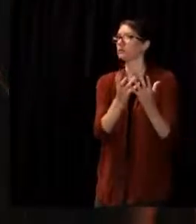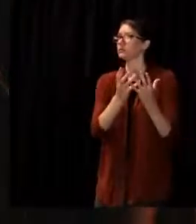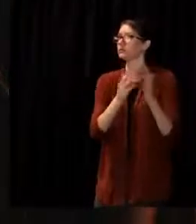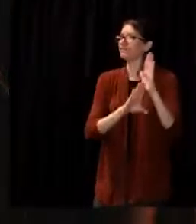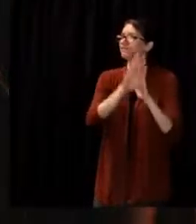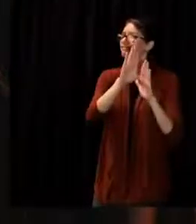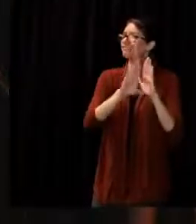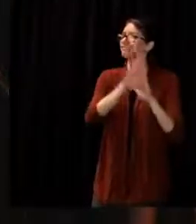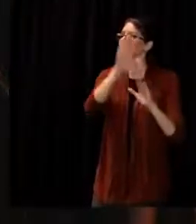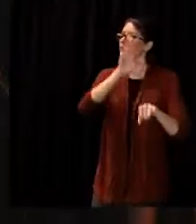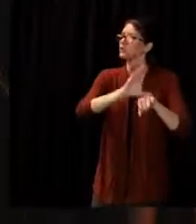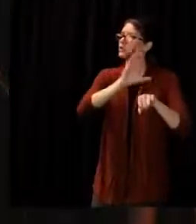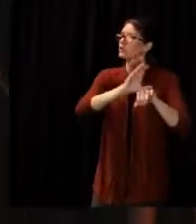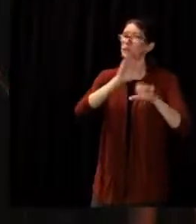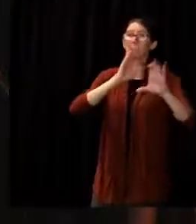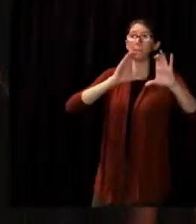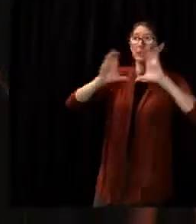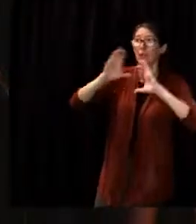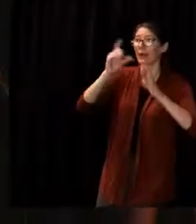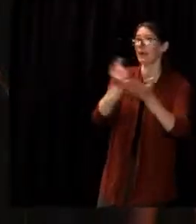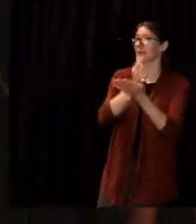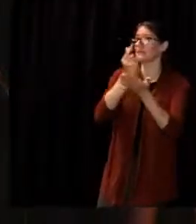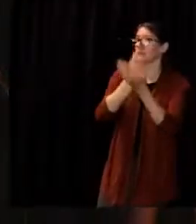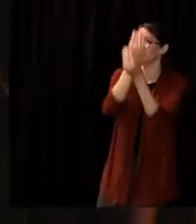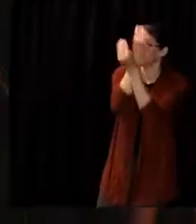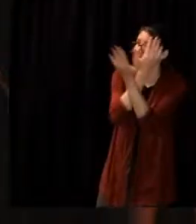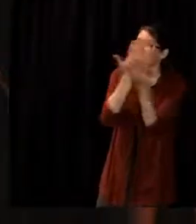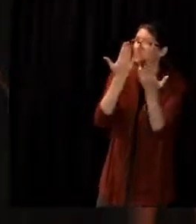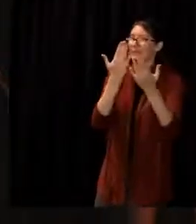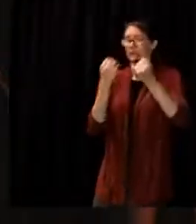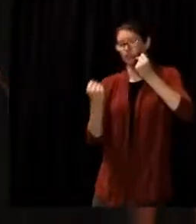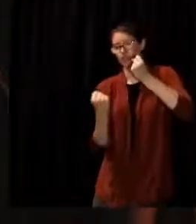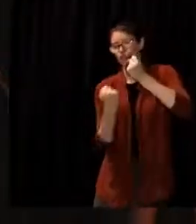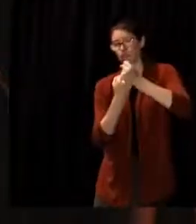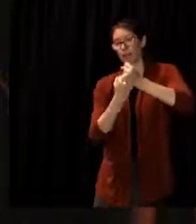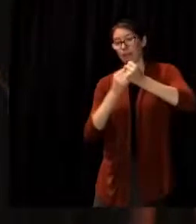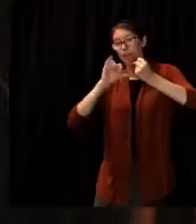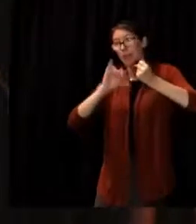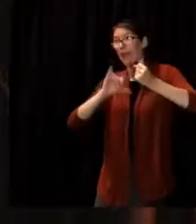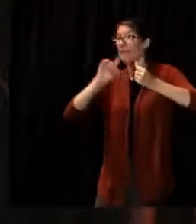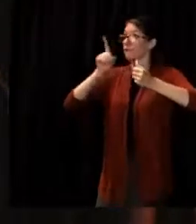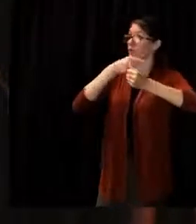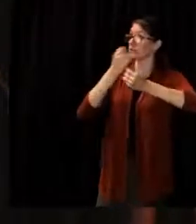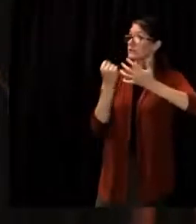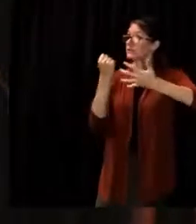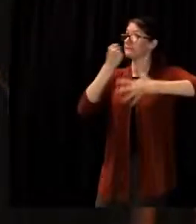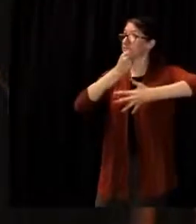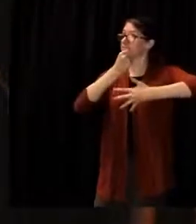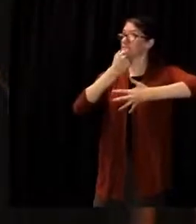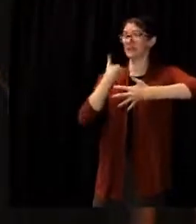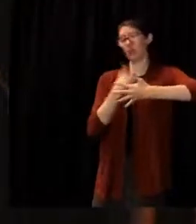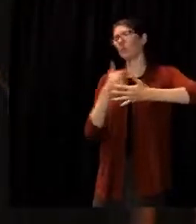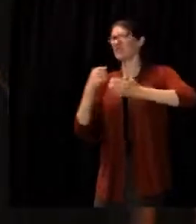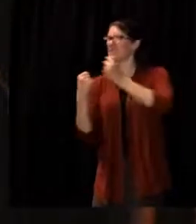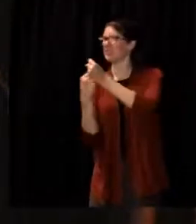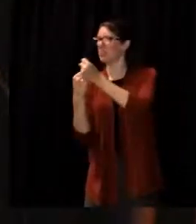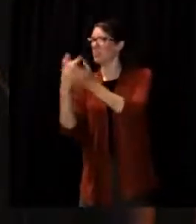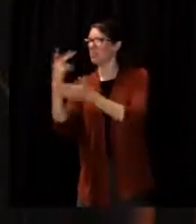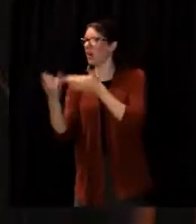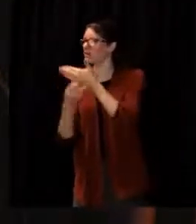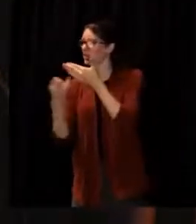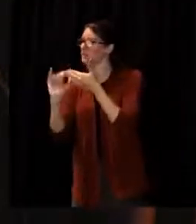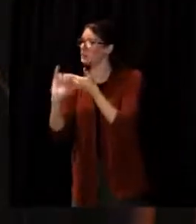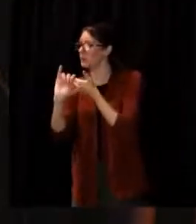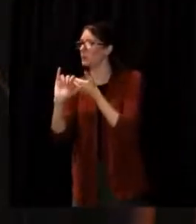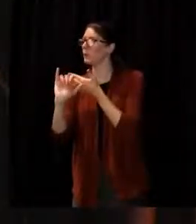churches, communicate the gospel, and strengthen that first and foremost. And doesn't mean we can't do support projects to help along